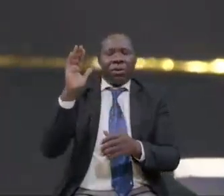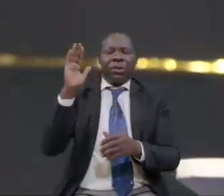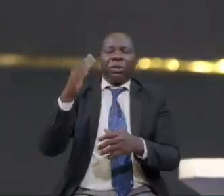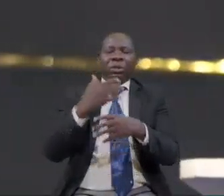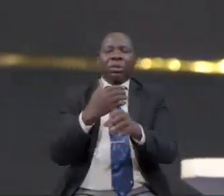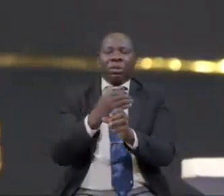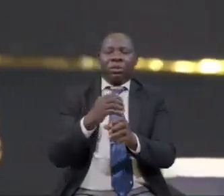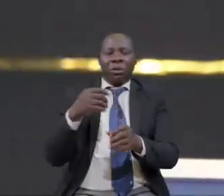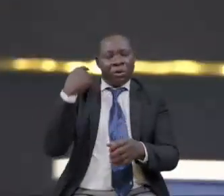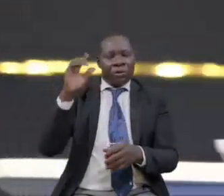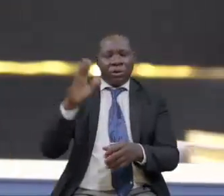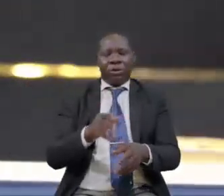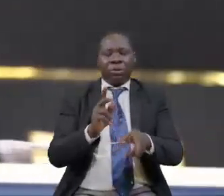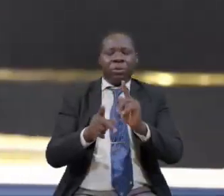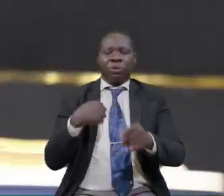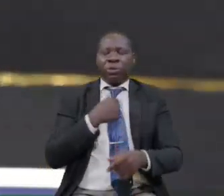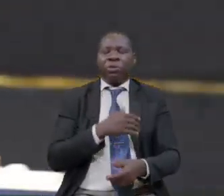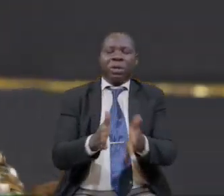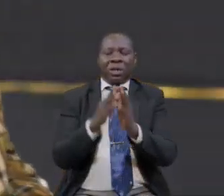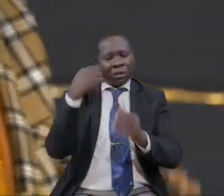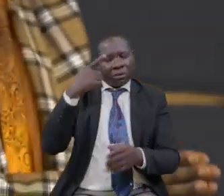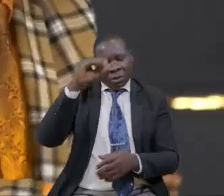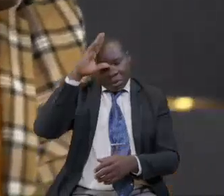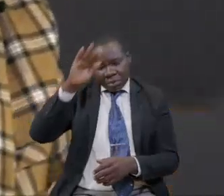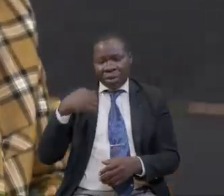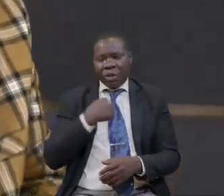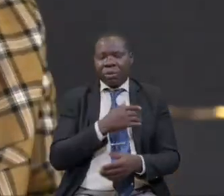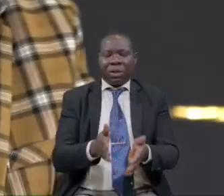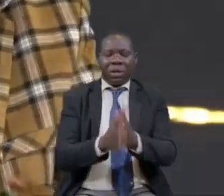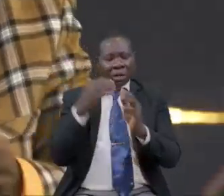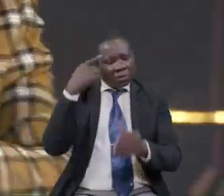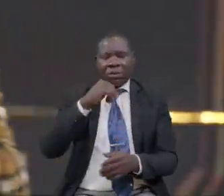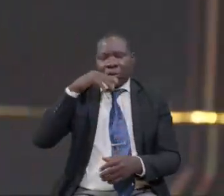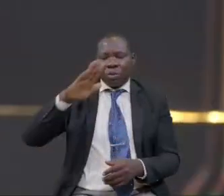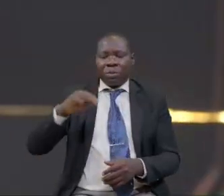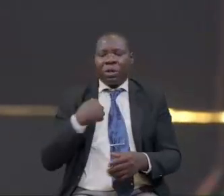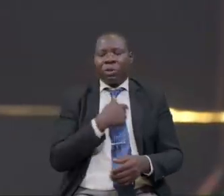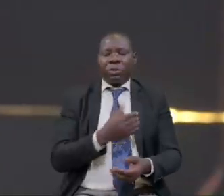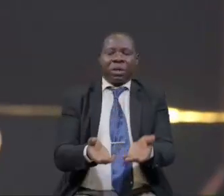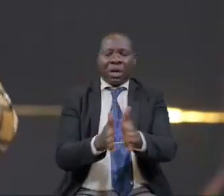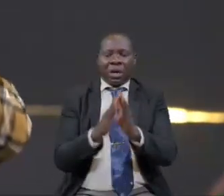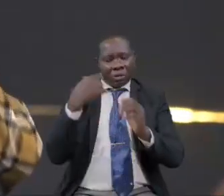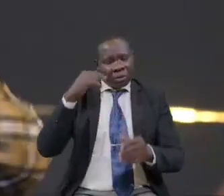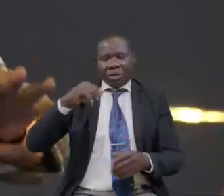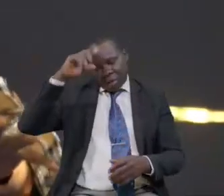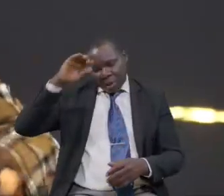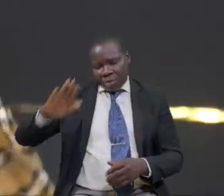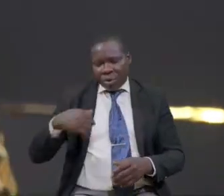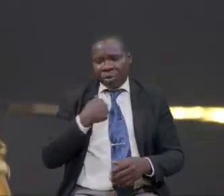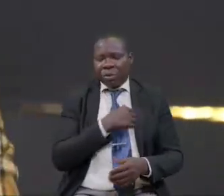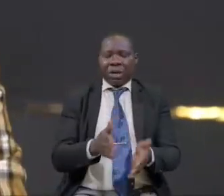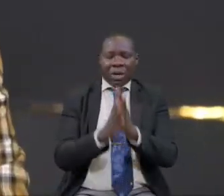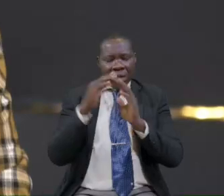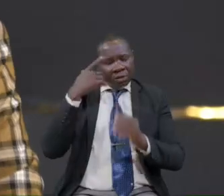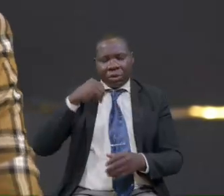We're asking for the men. We're asking for the women. We're asking for the boy. We're asking for the girl. Stretch out